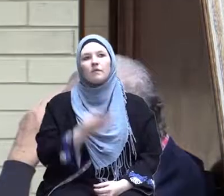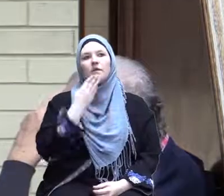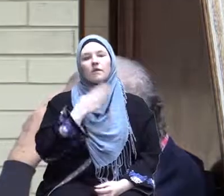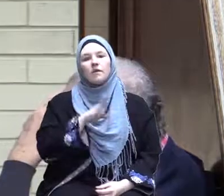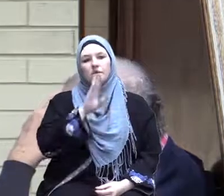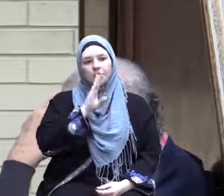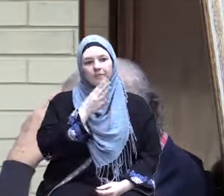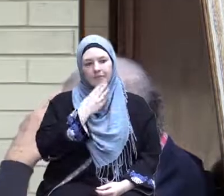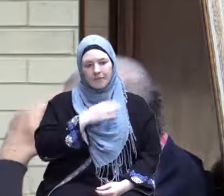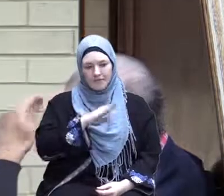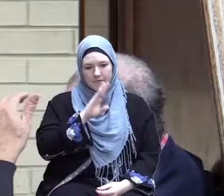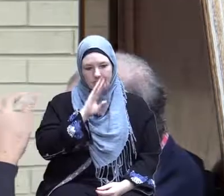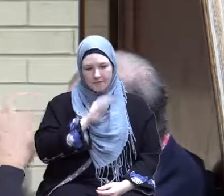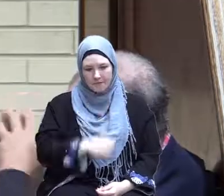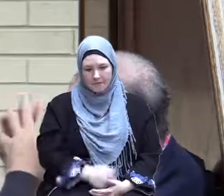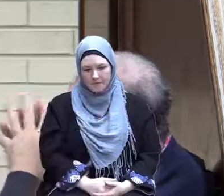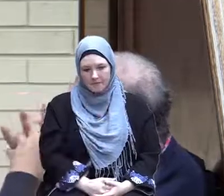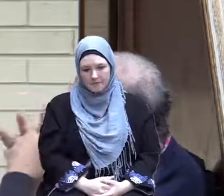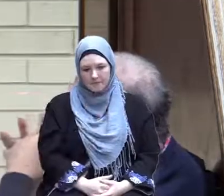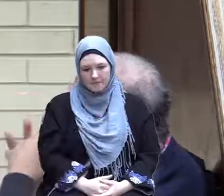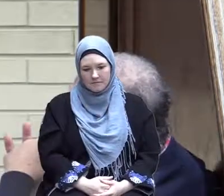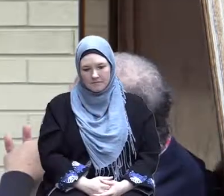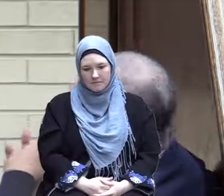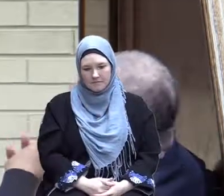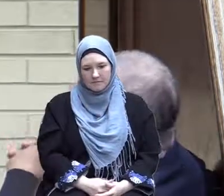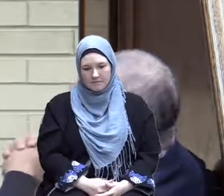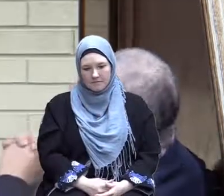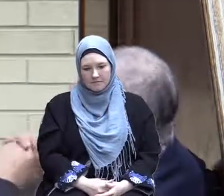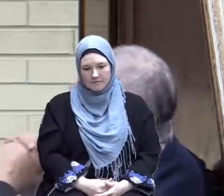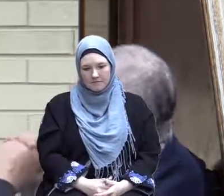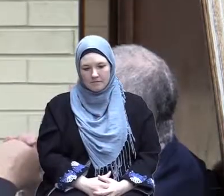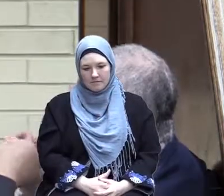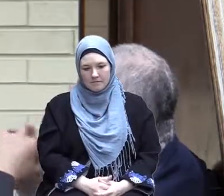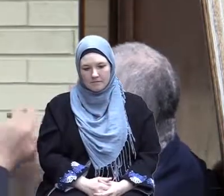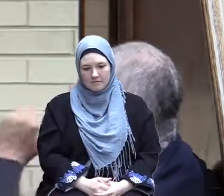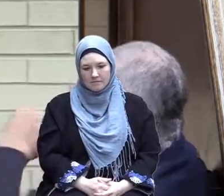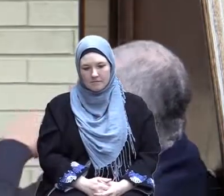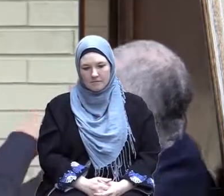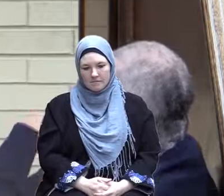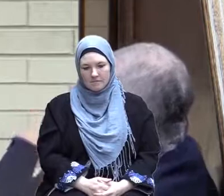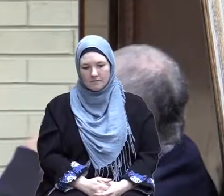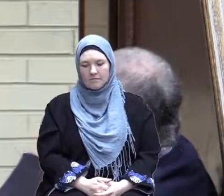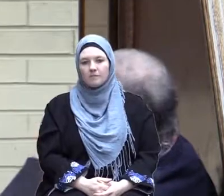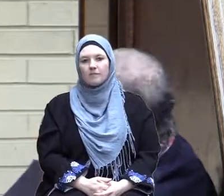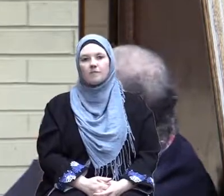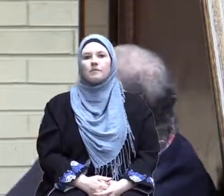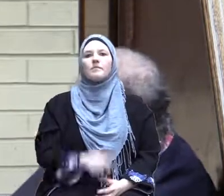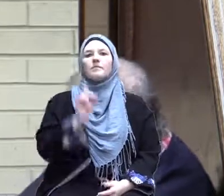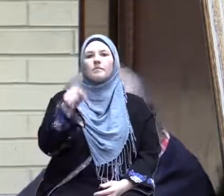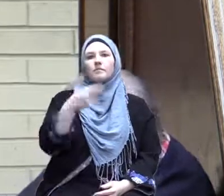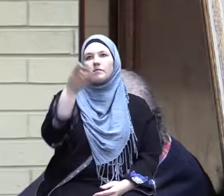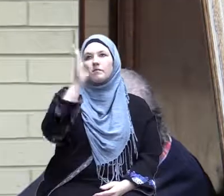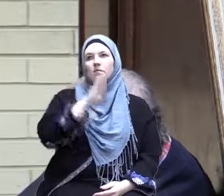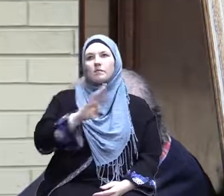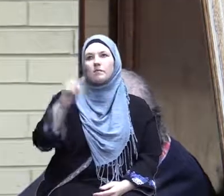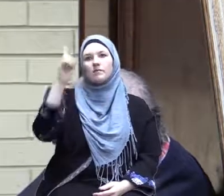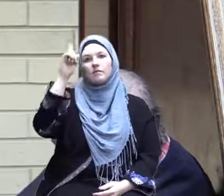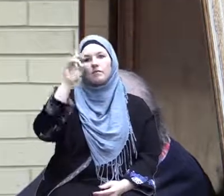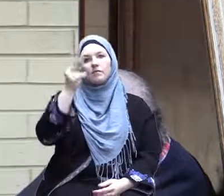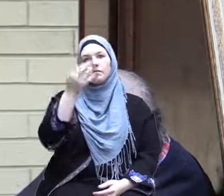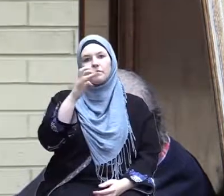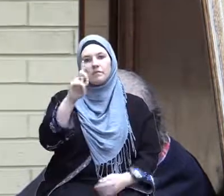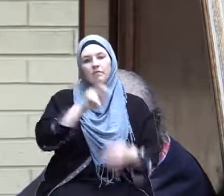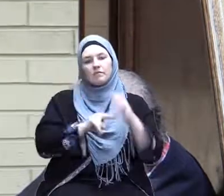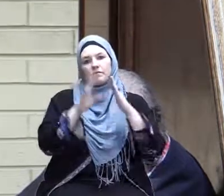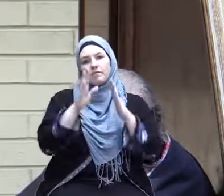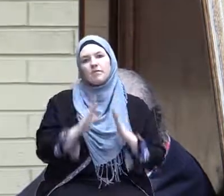Alhamdulillah wa kafa, wa salatu wa salamu ala ibadihi alladhina astafa, wa ashhadu an la ilaha illallah, wa ashhadu anna Muhammadan